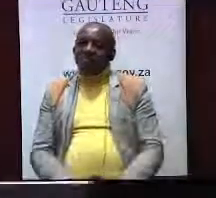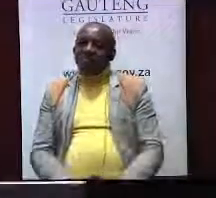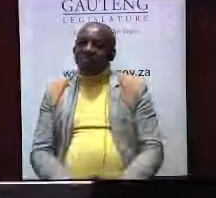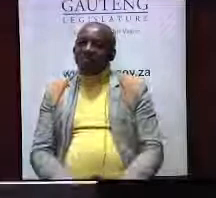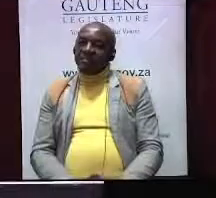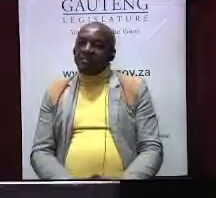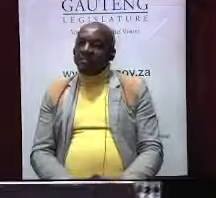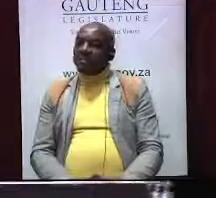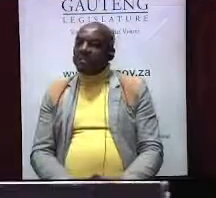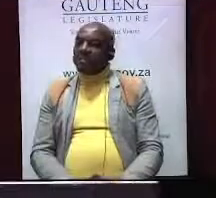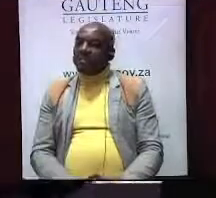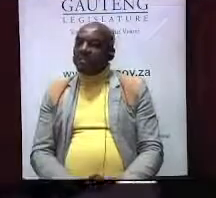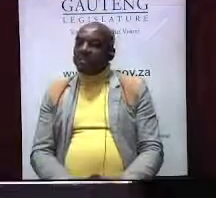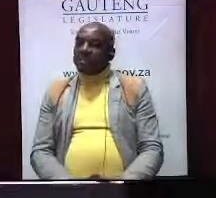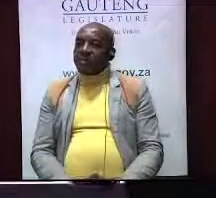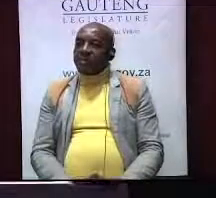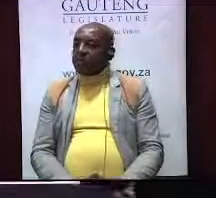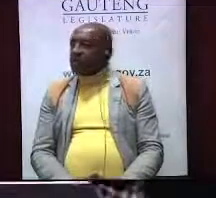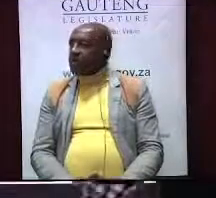abayokhuleka